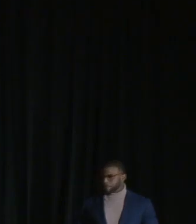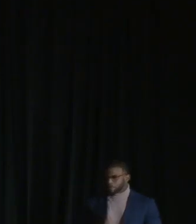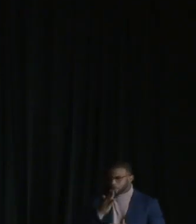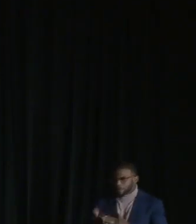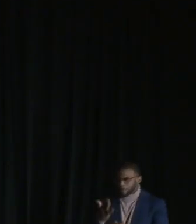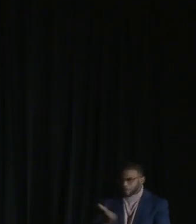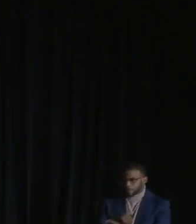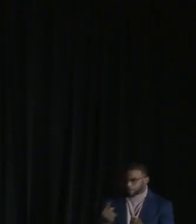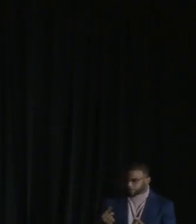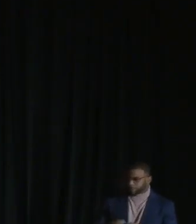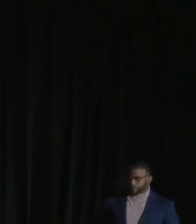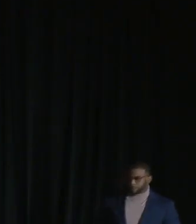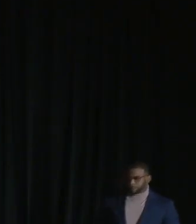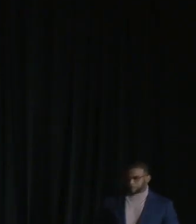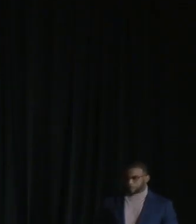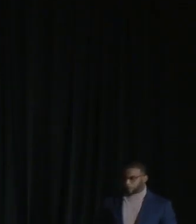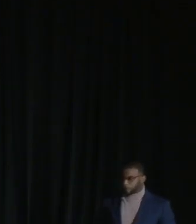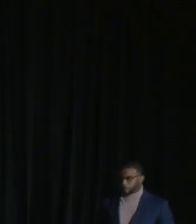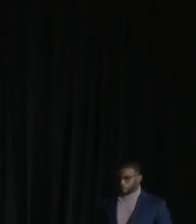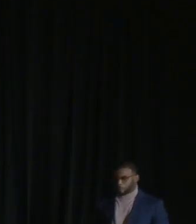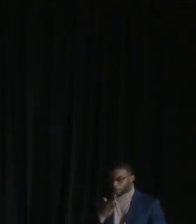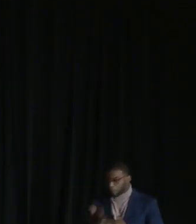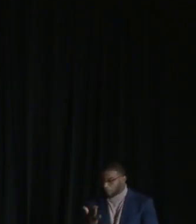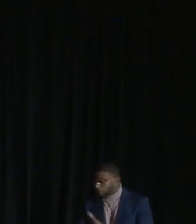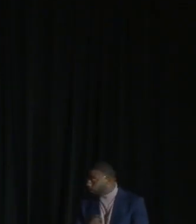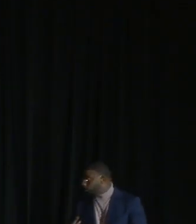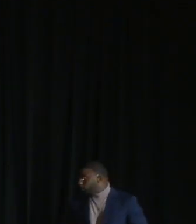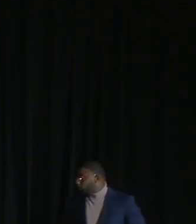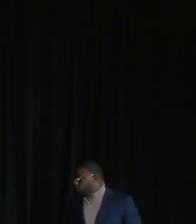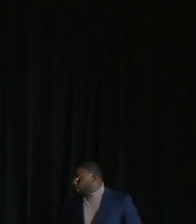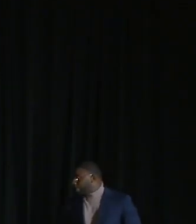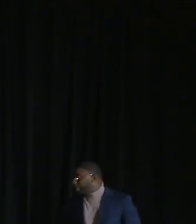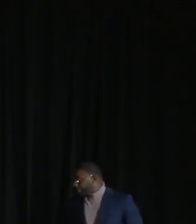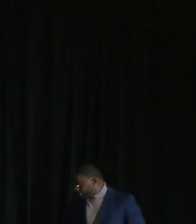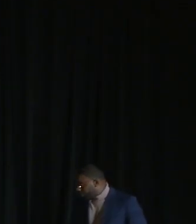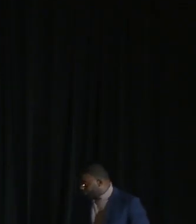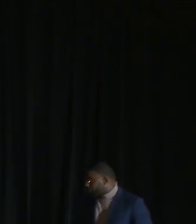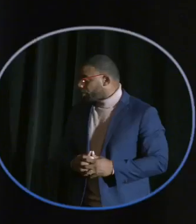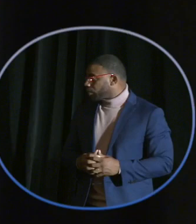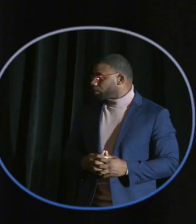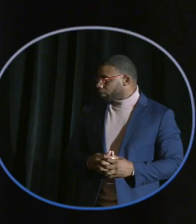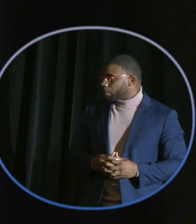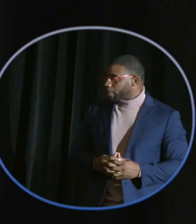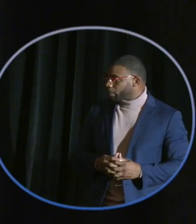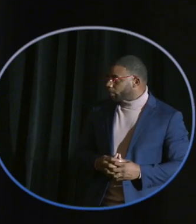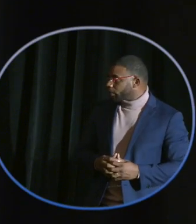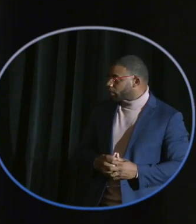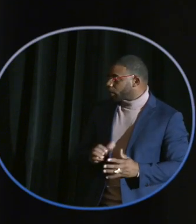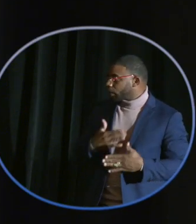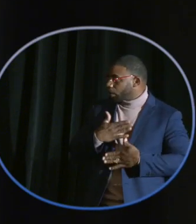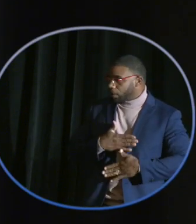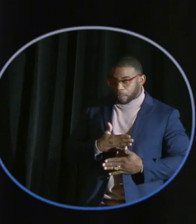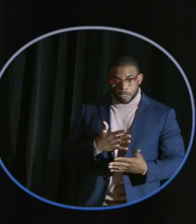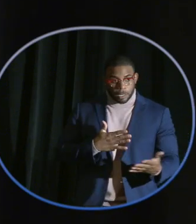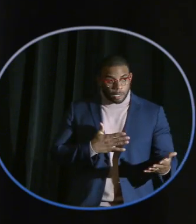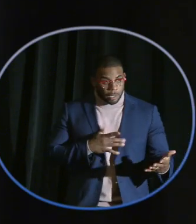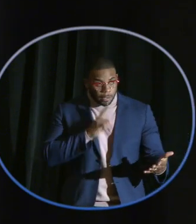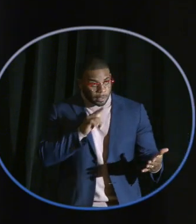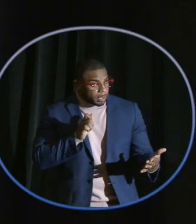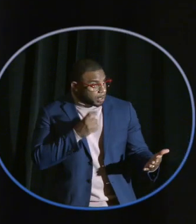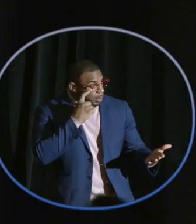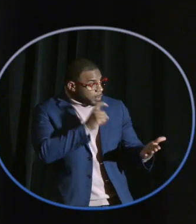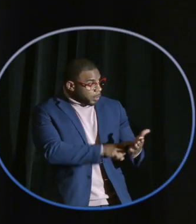Good morning, everyone. Good morning, everyone. Good morning. Morning. I have the pleasure of being